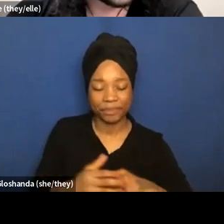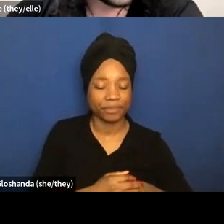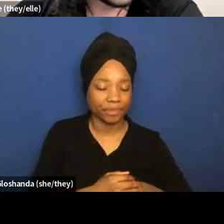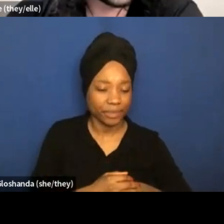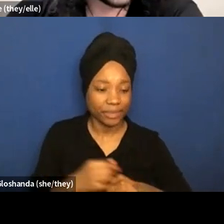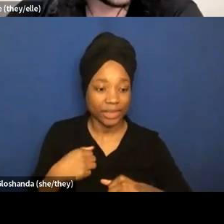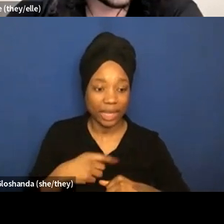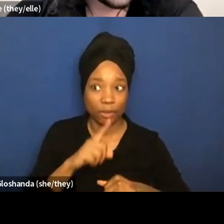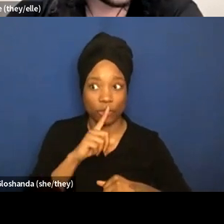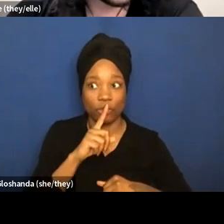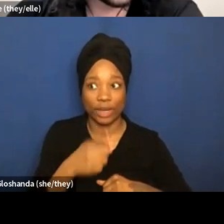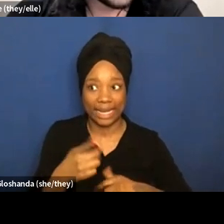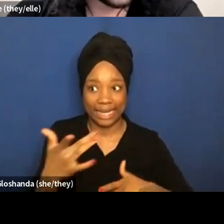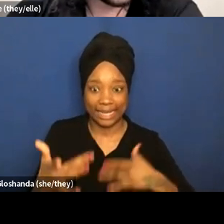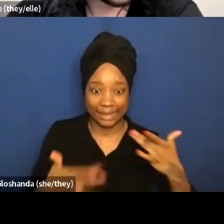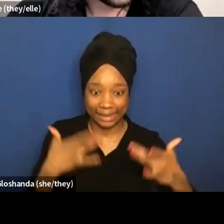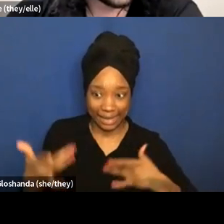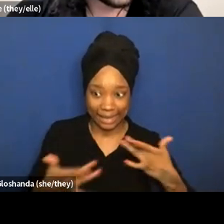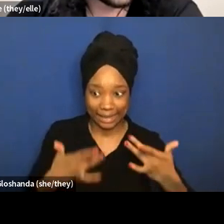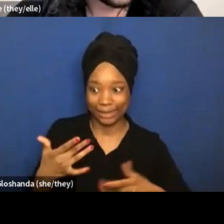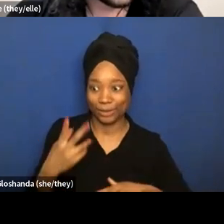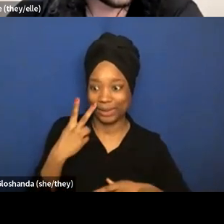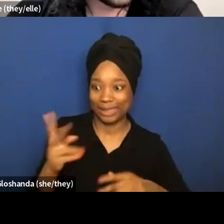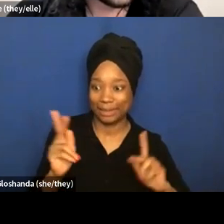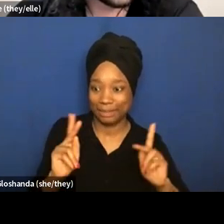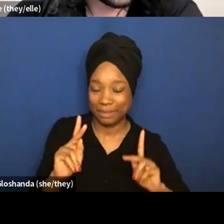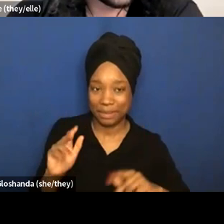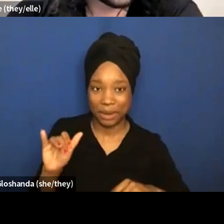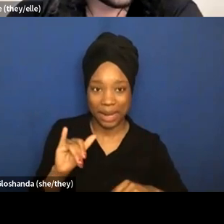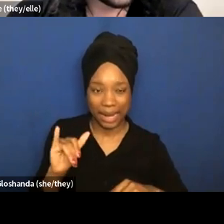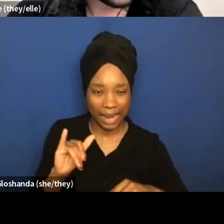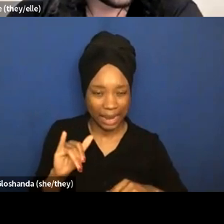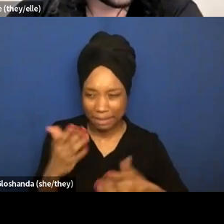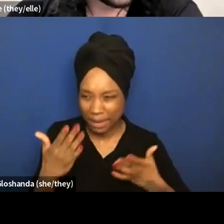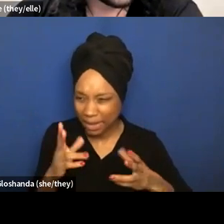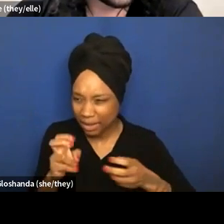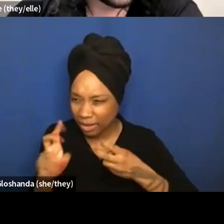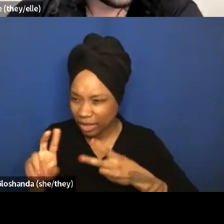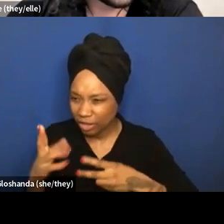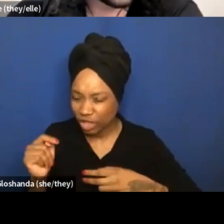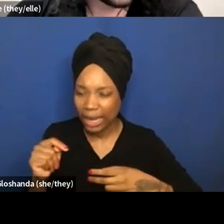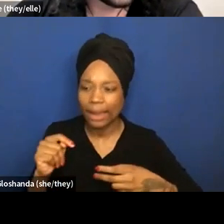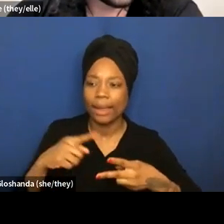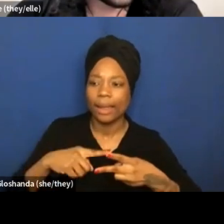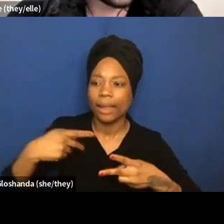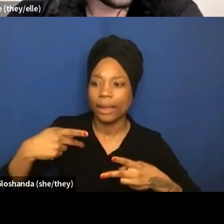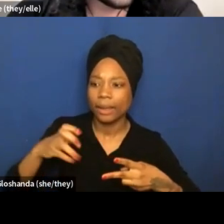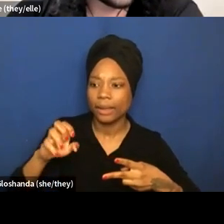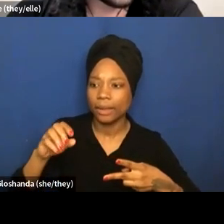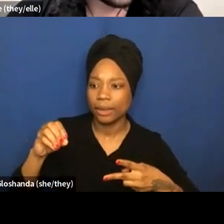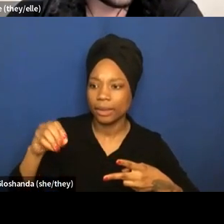I am really excited to see that folks like, I think maybe it was dropped, the People's Hub Community Care Clinic,